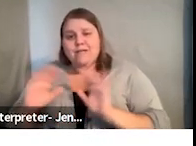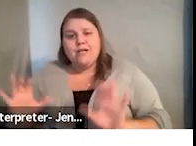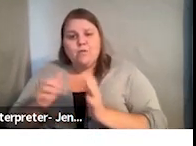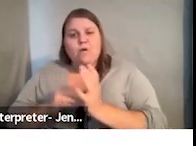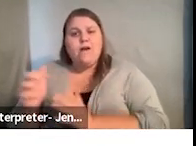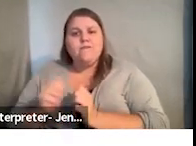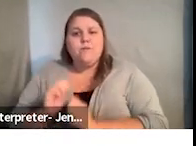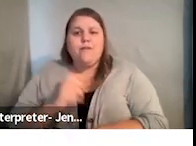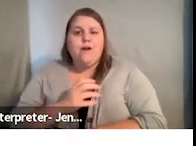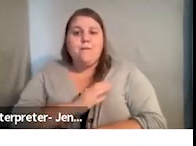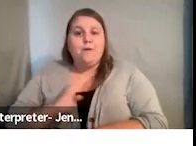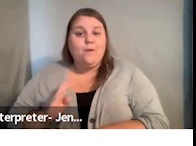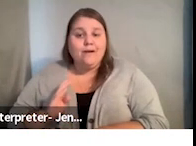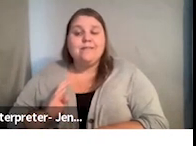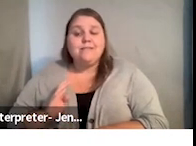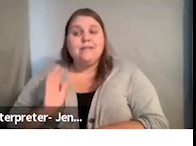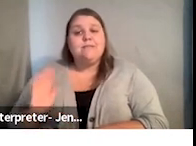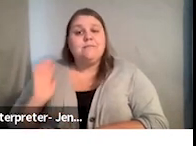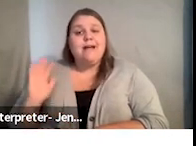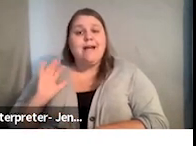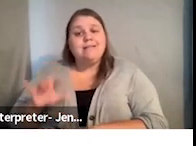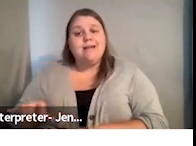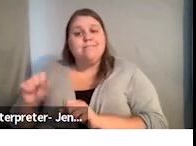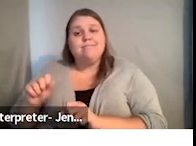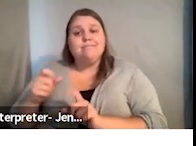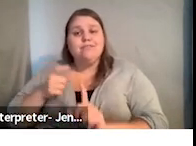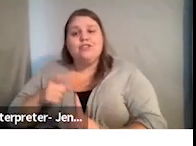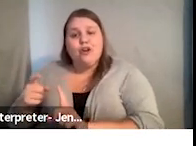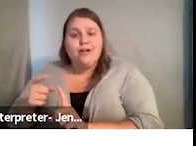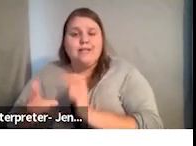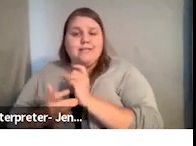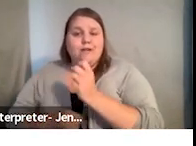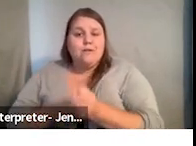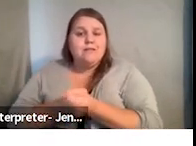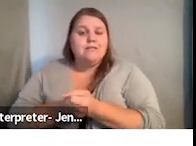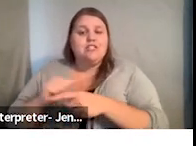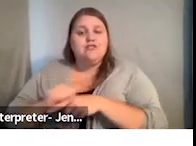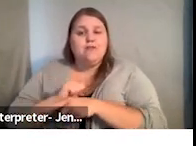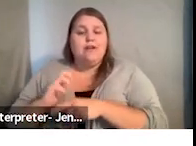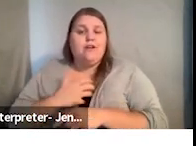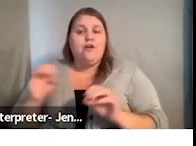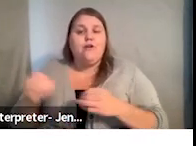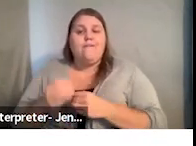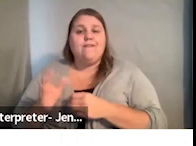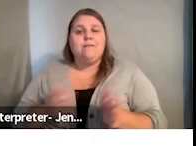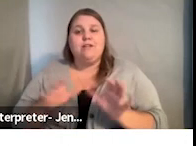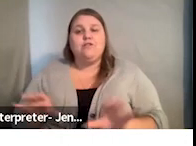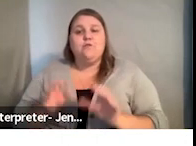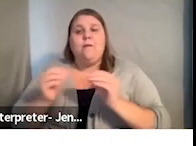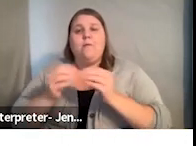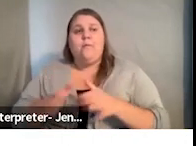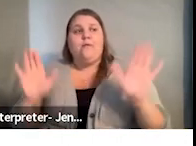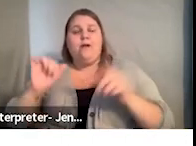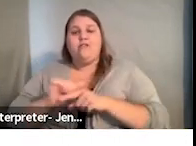our boards. In the past, I've done a lot of targeted technical assistance and training. Our office is planning to do a much broader based